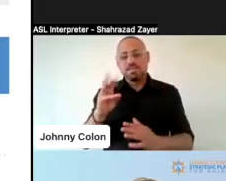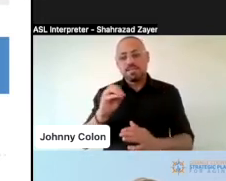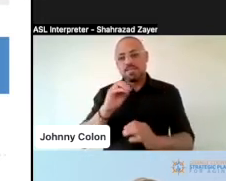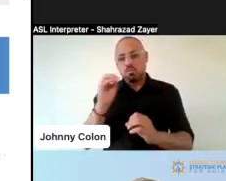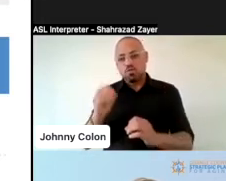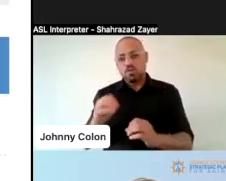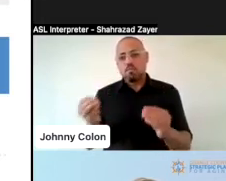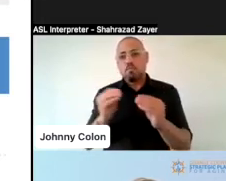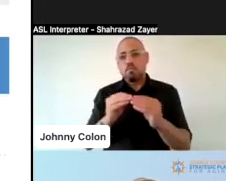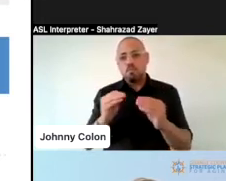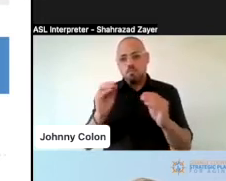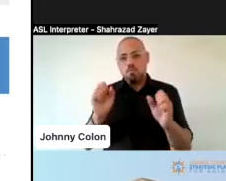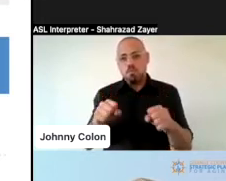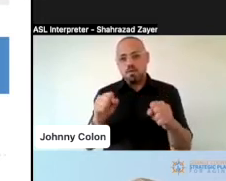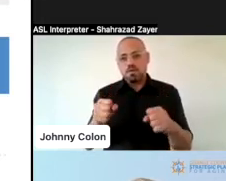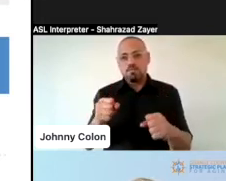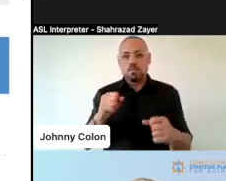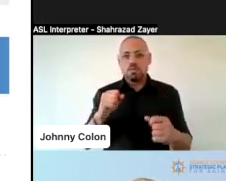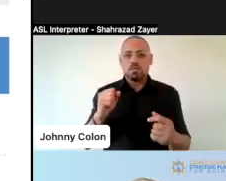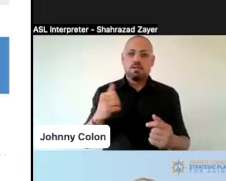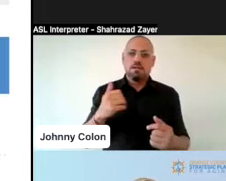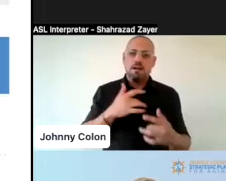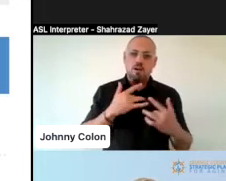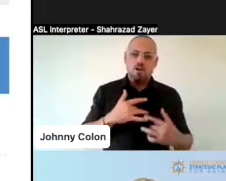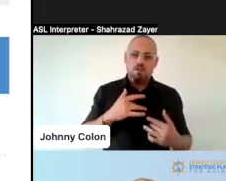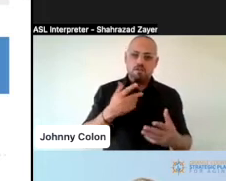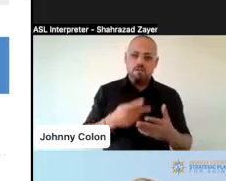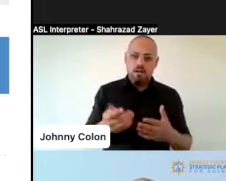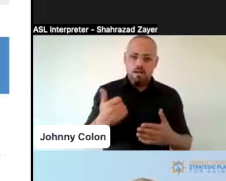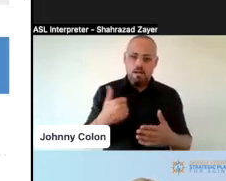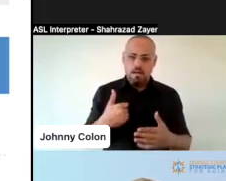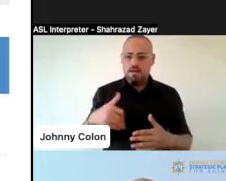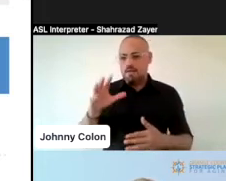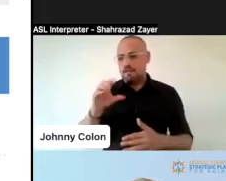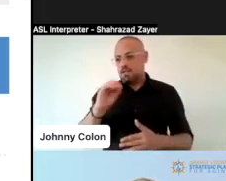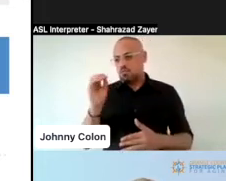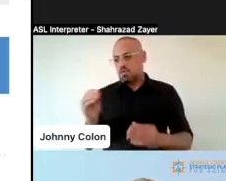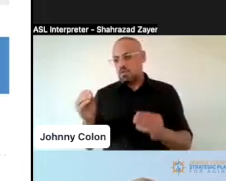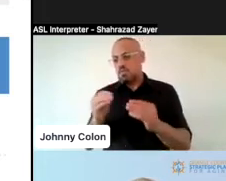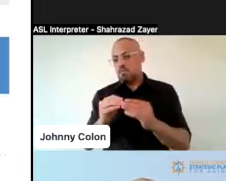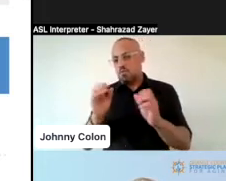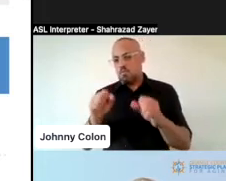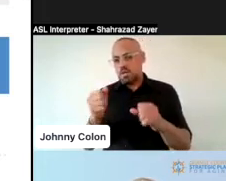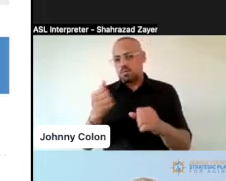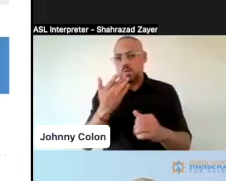to suffer congestive heart failure, 50% more likely to have diabetes,